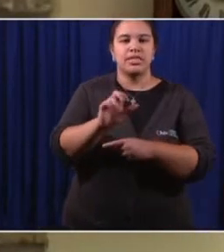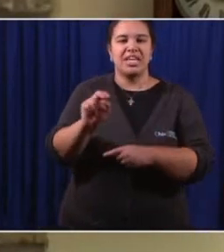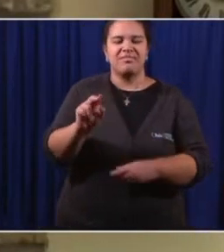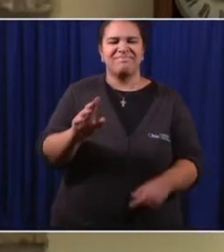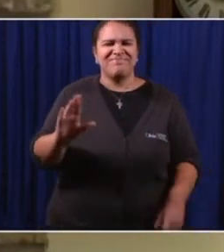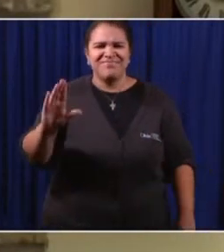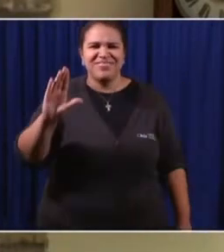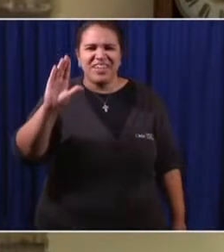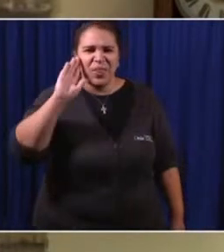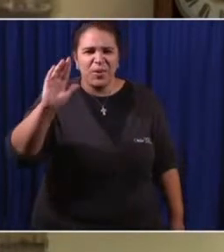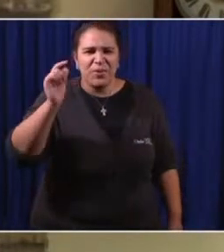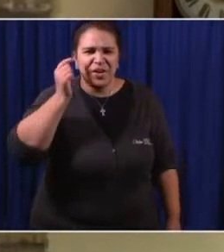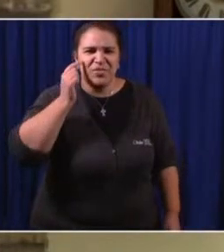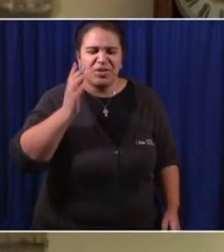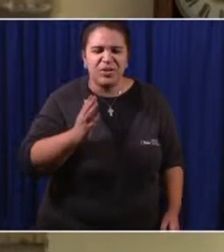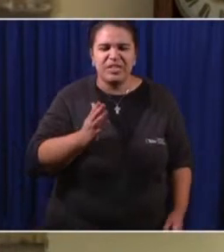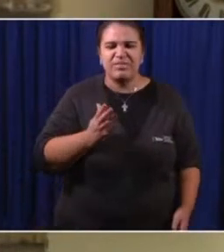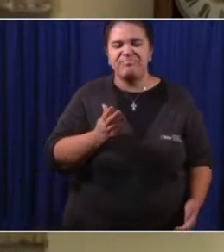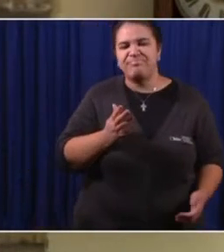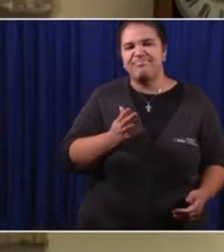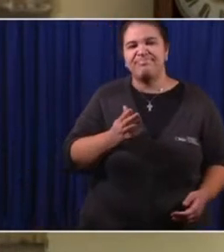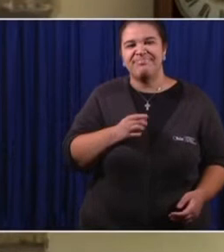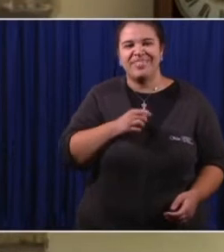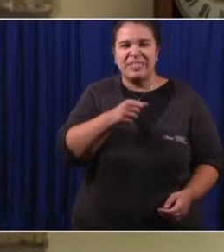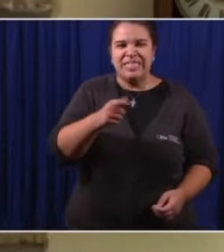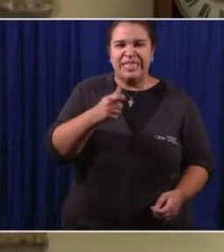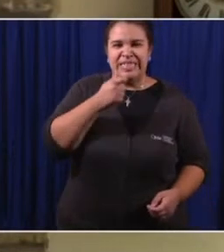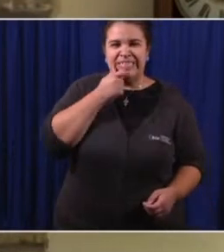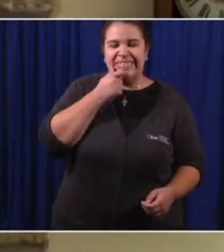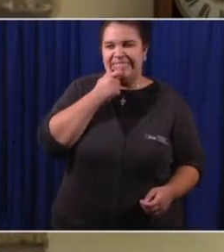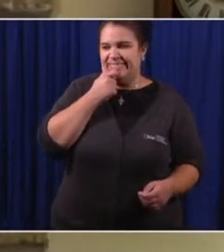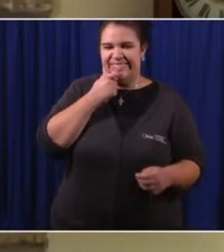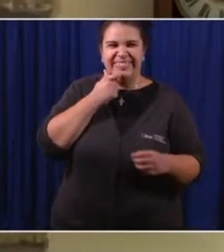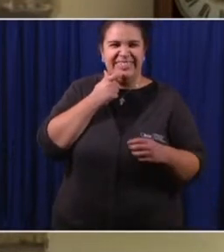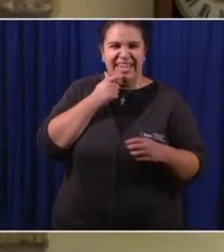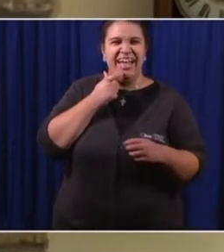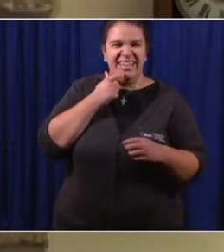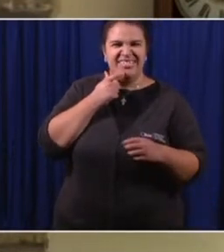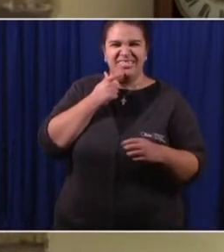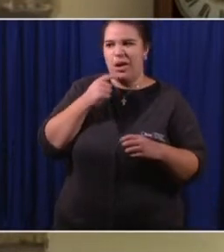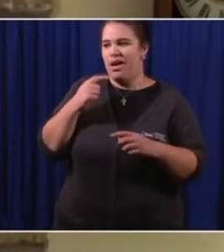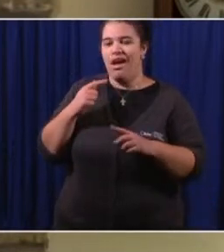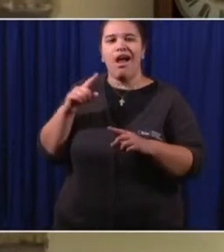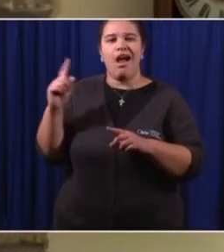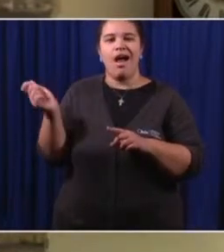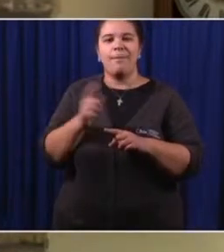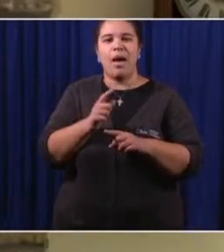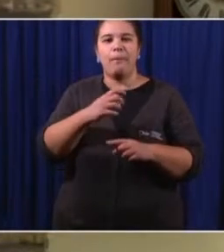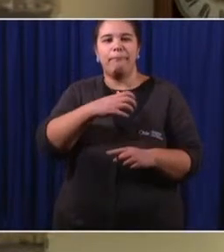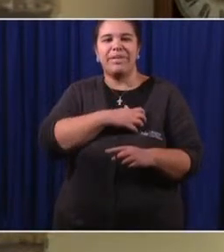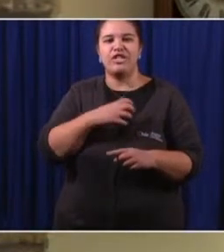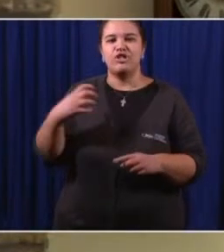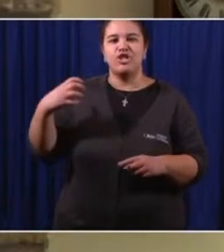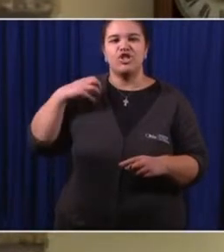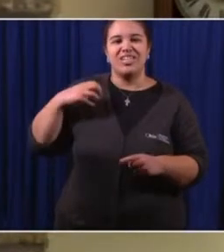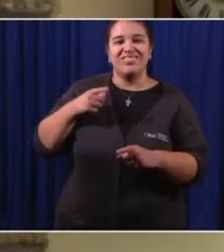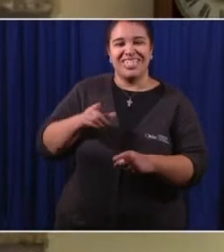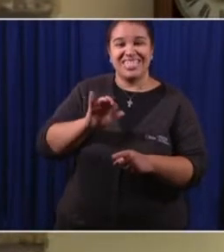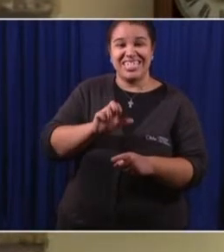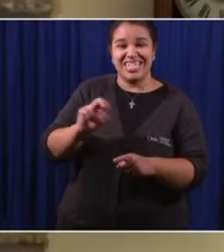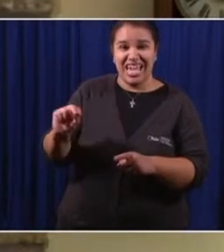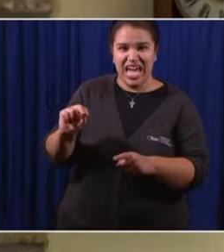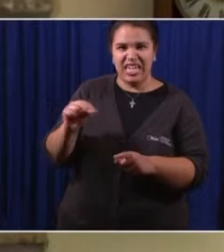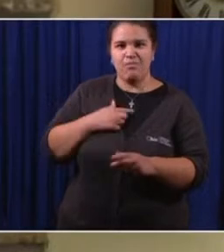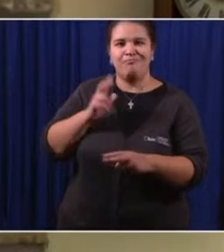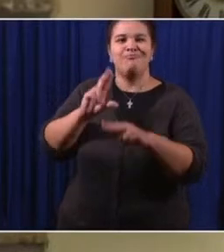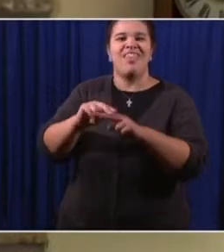quickly ask a kind of a follow-up to what you were recently asked by the Inquirer about Police Chief Elliott of Cincinnati's